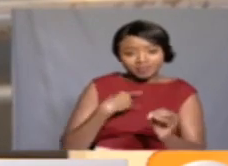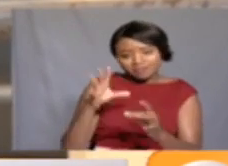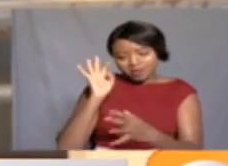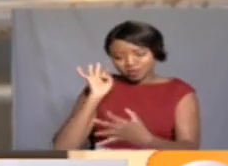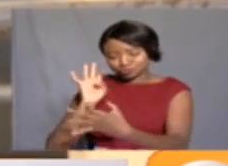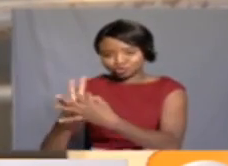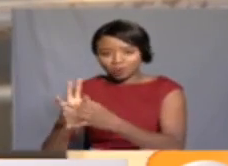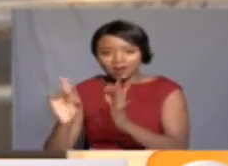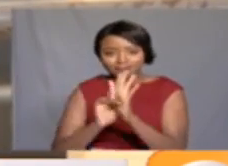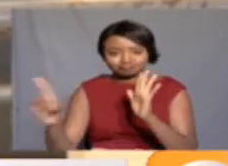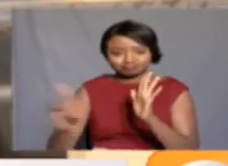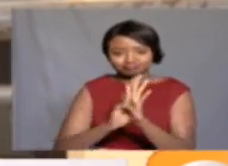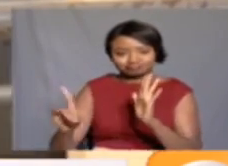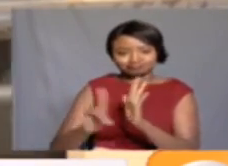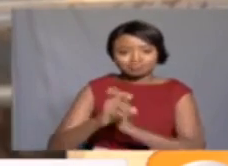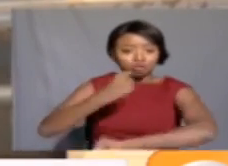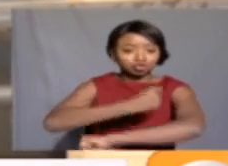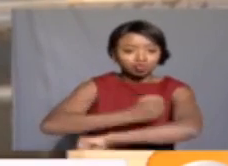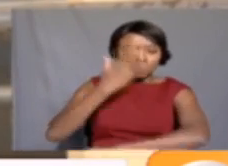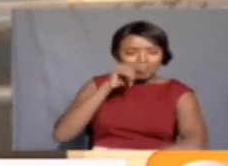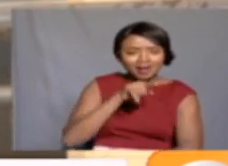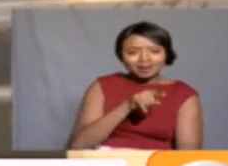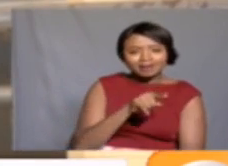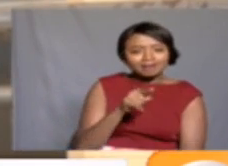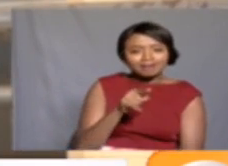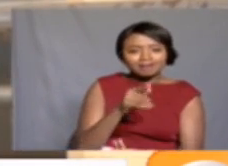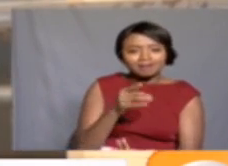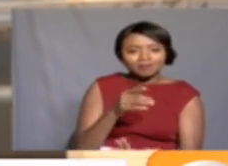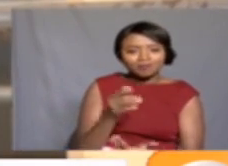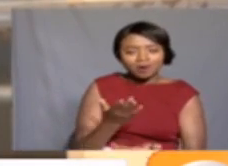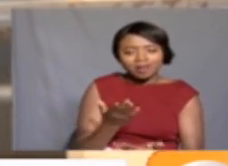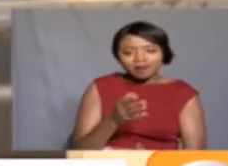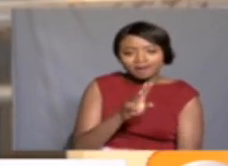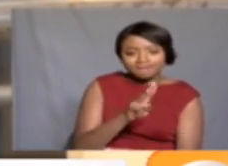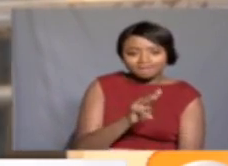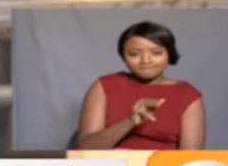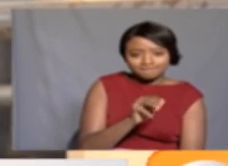school, Gagra Secondary School in Rarieda sub-county.